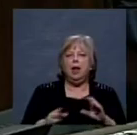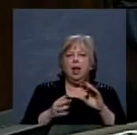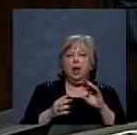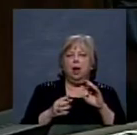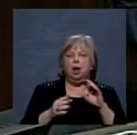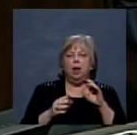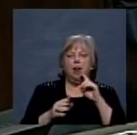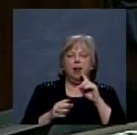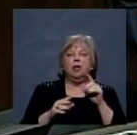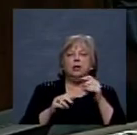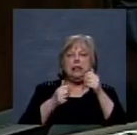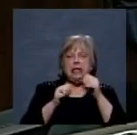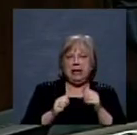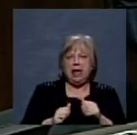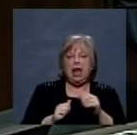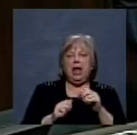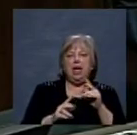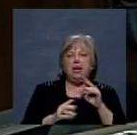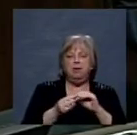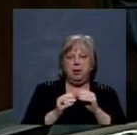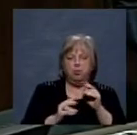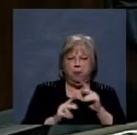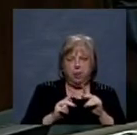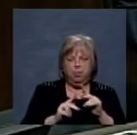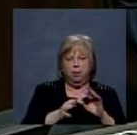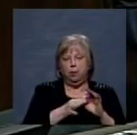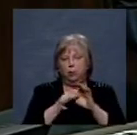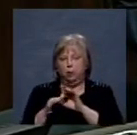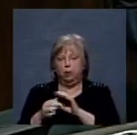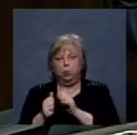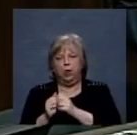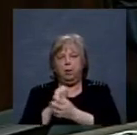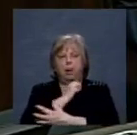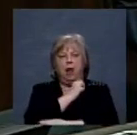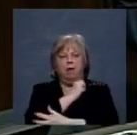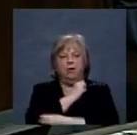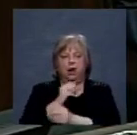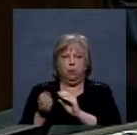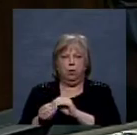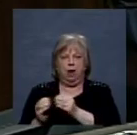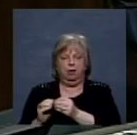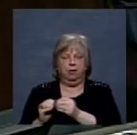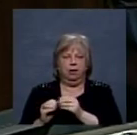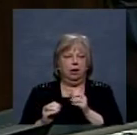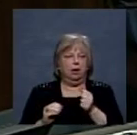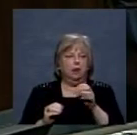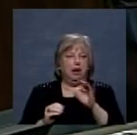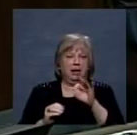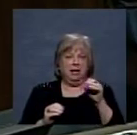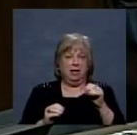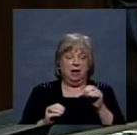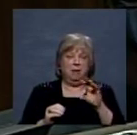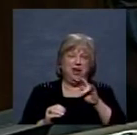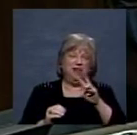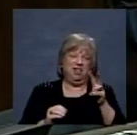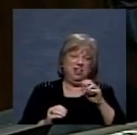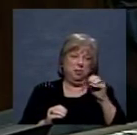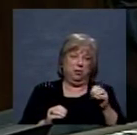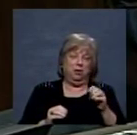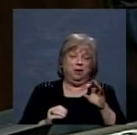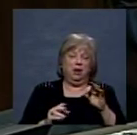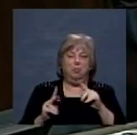poverty rates. You know, in 1990, there's about 56% of young people between the